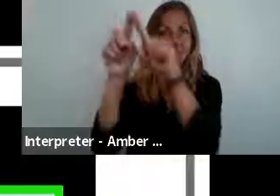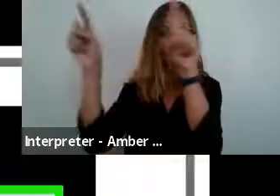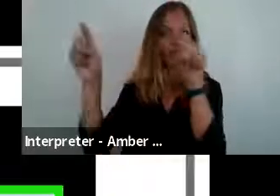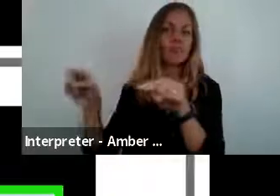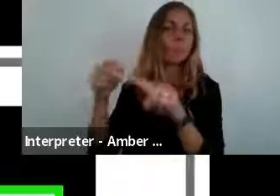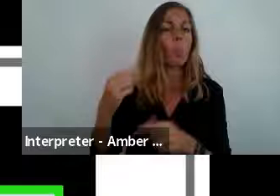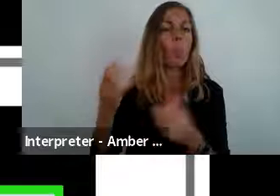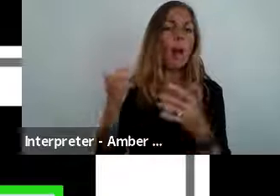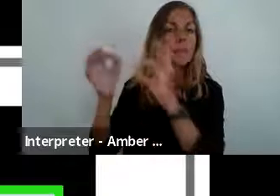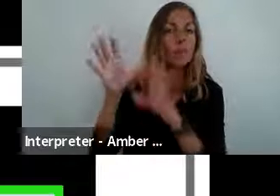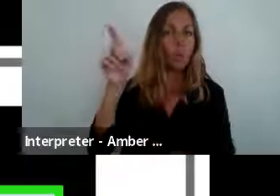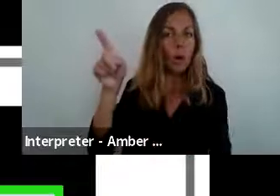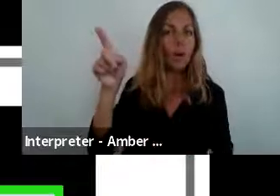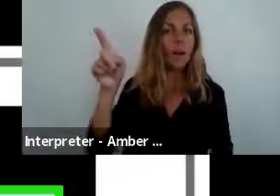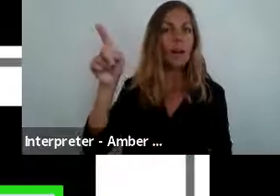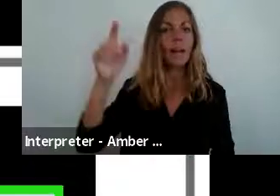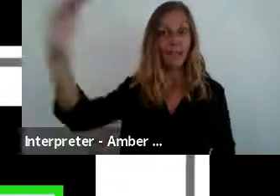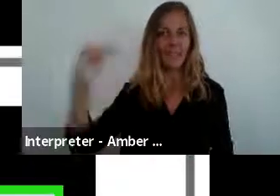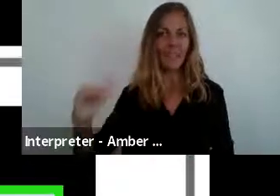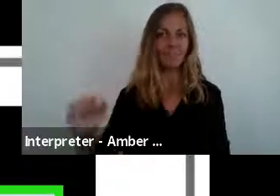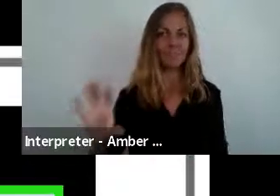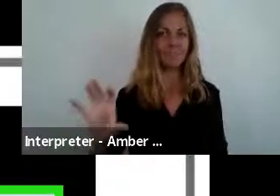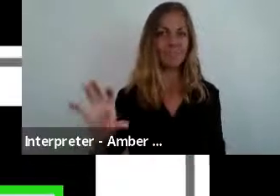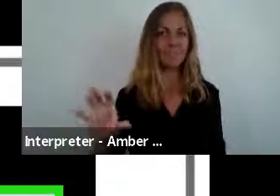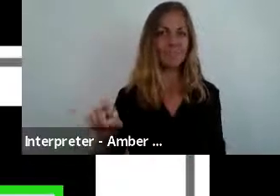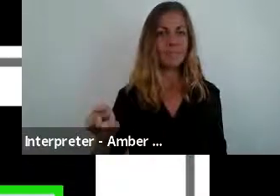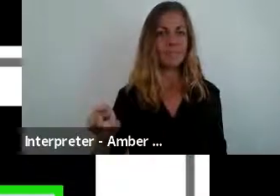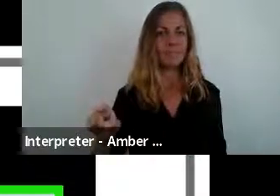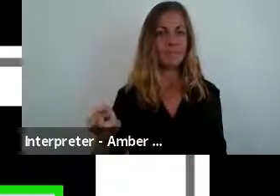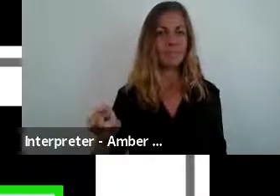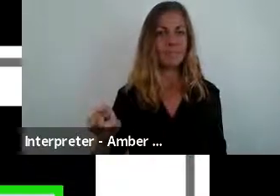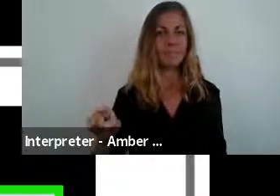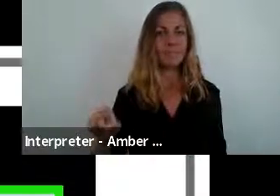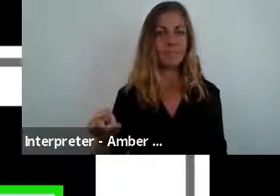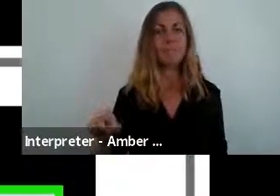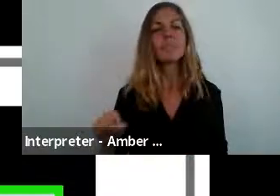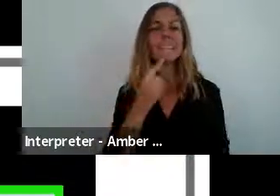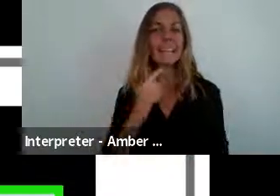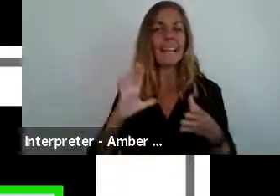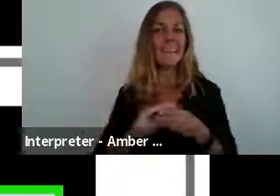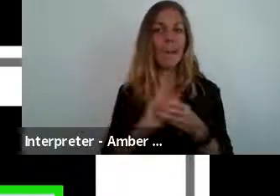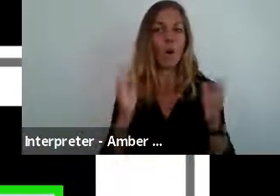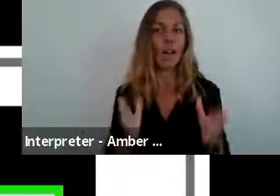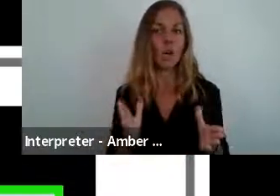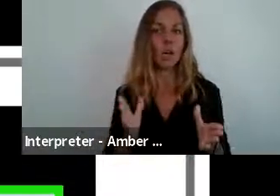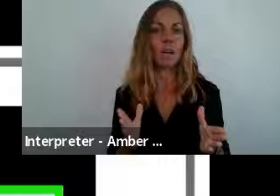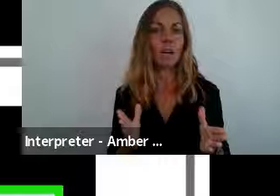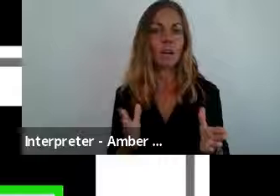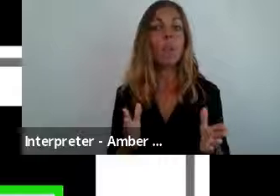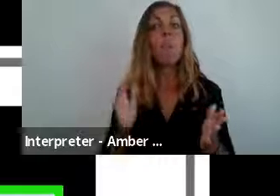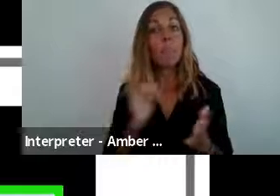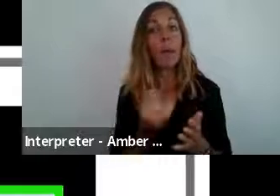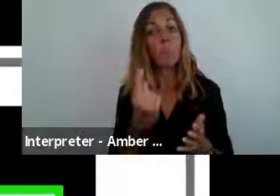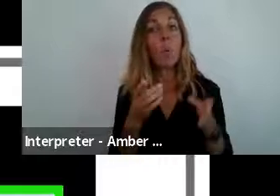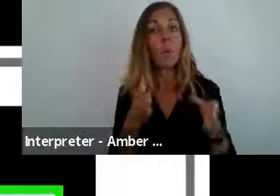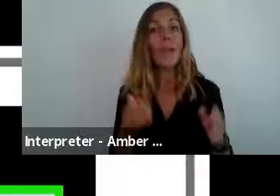represents an interpreter. And then a window right below that that says narrator. So that would be one way that you could